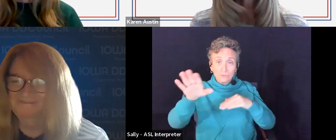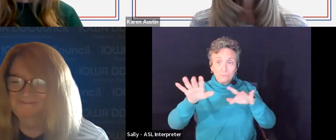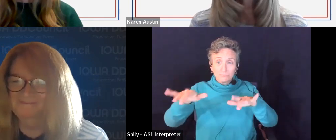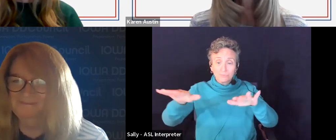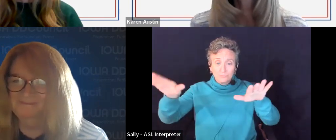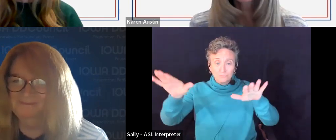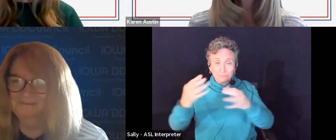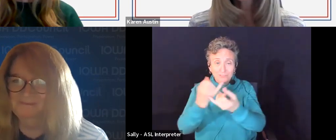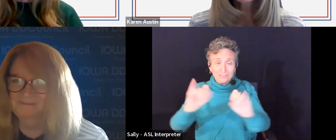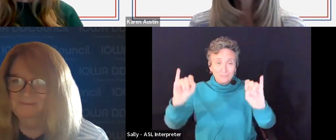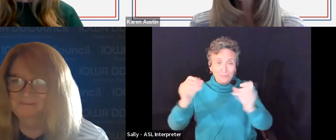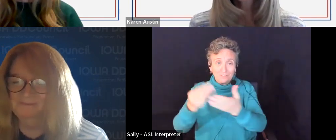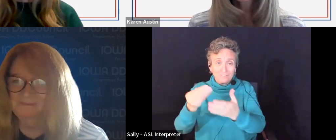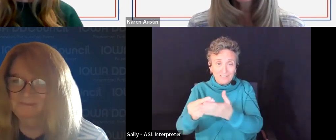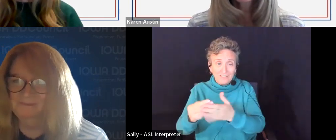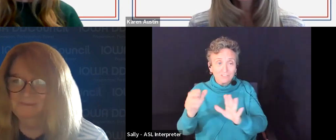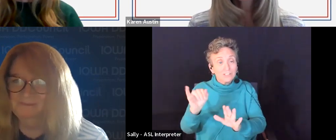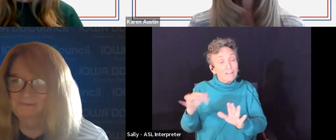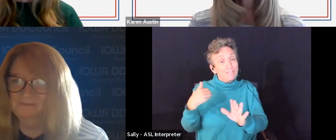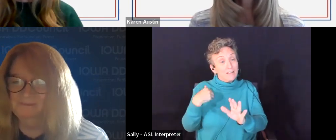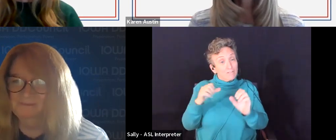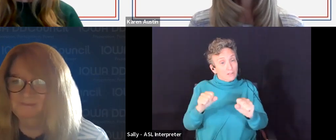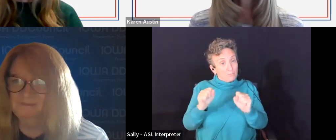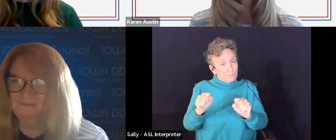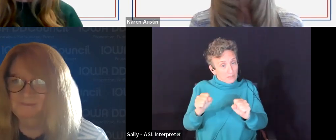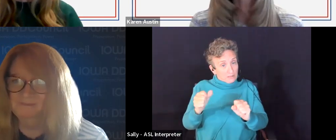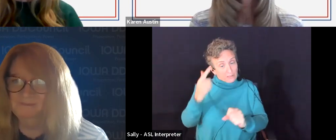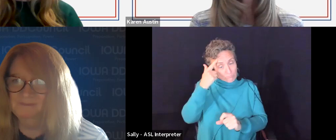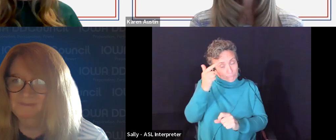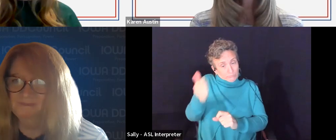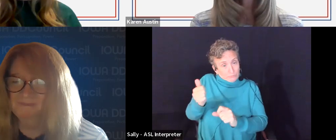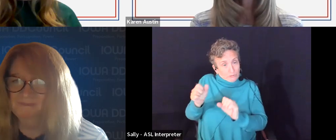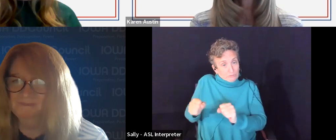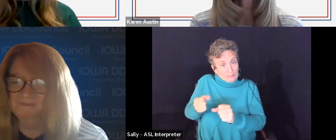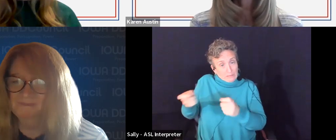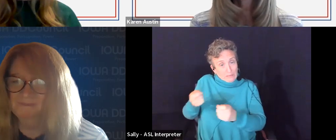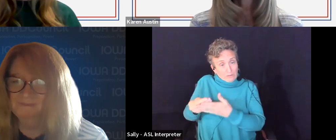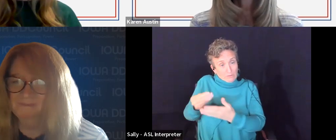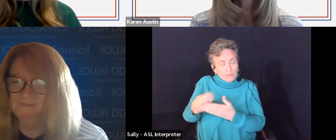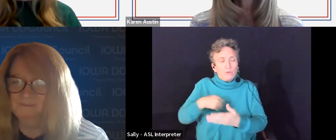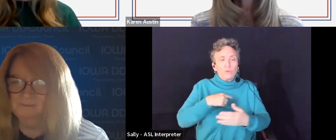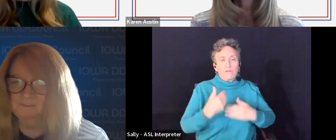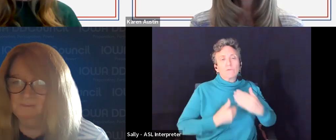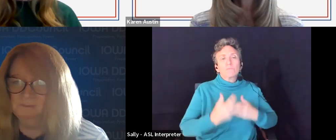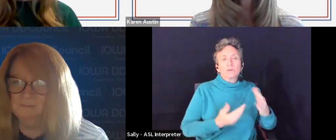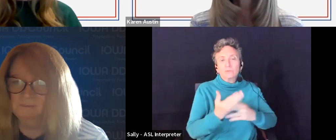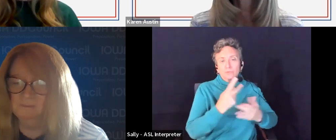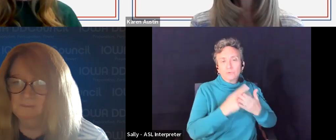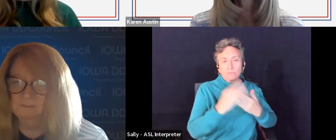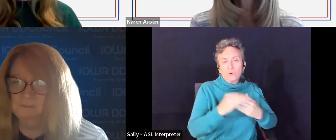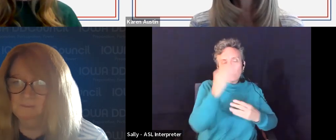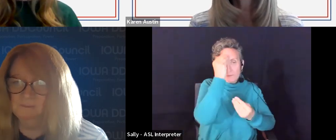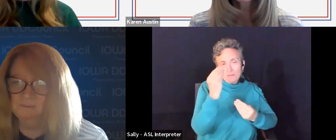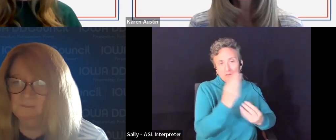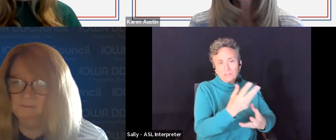So if they have capacity, then we have a process through the program that notifies the